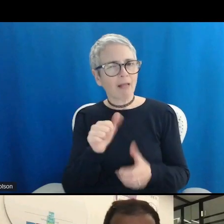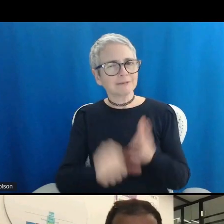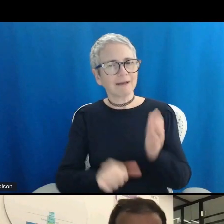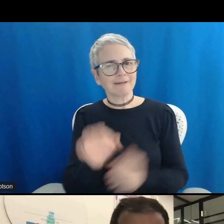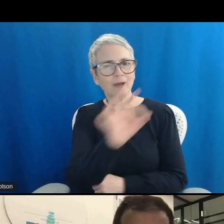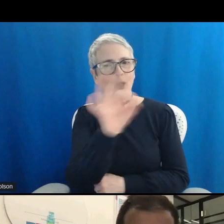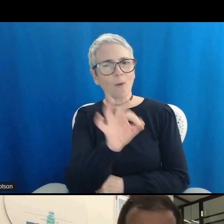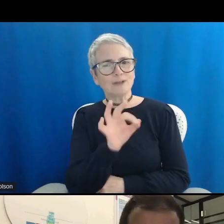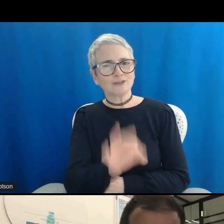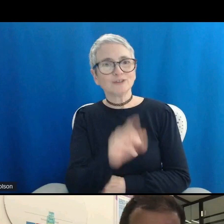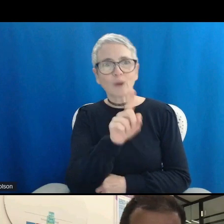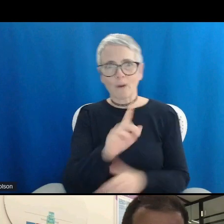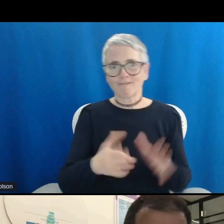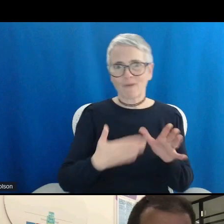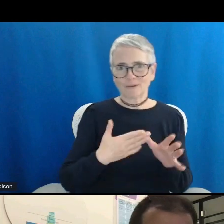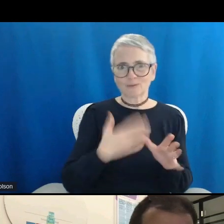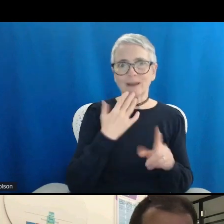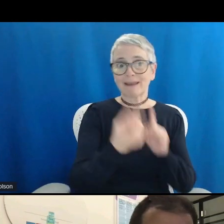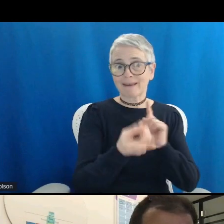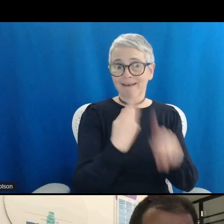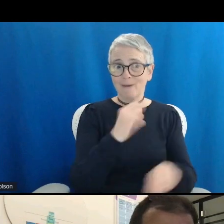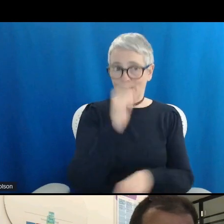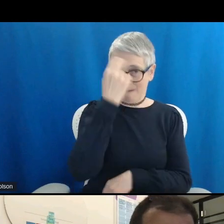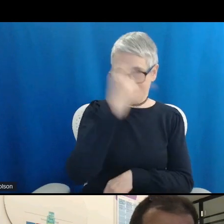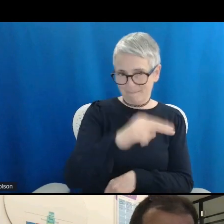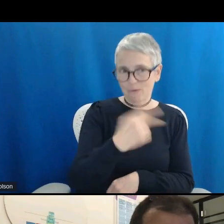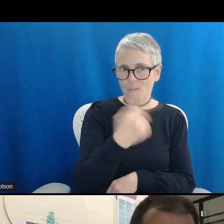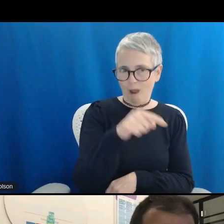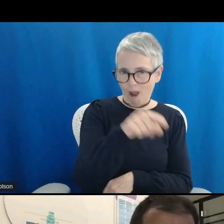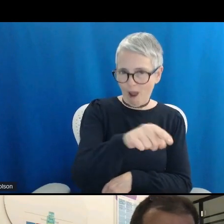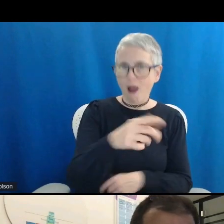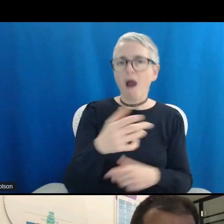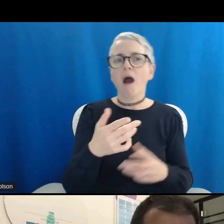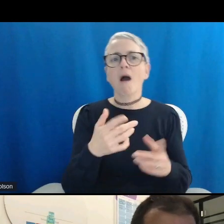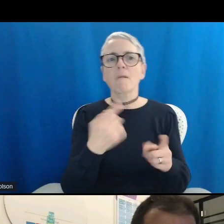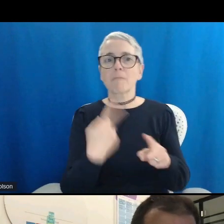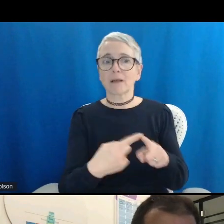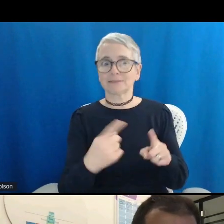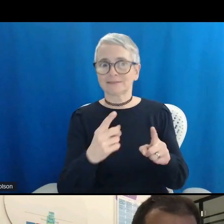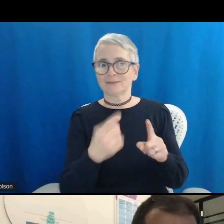just introduce yourself and just share your thoughts on the question,